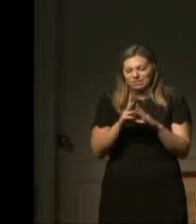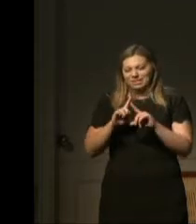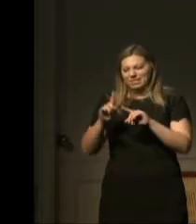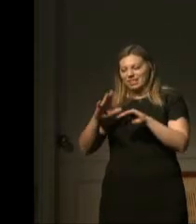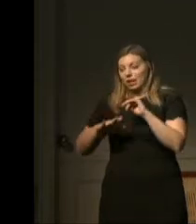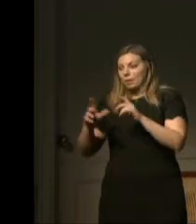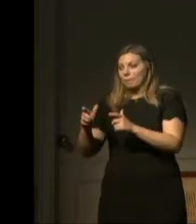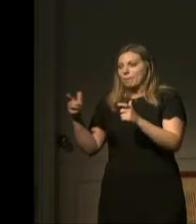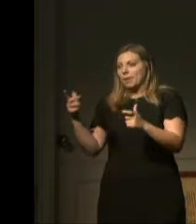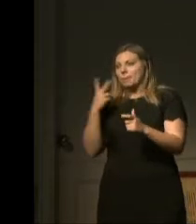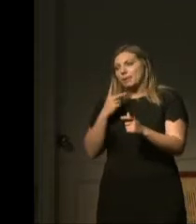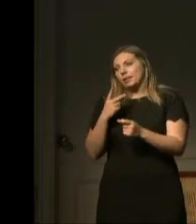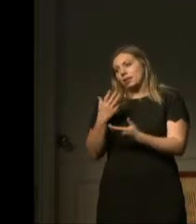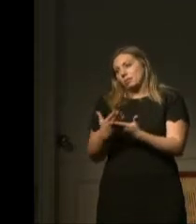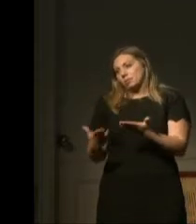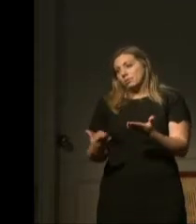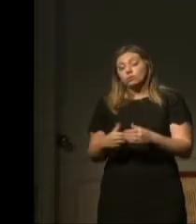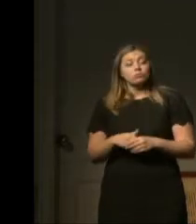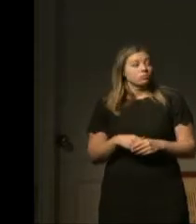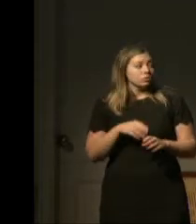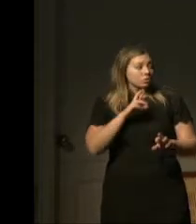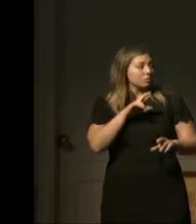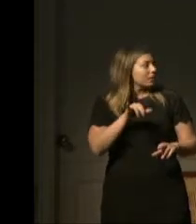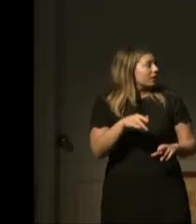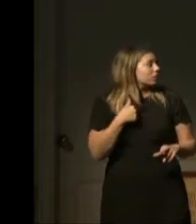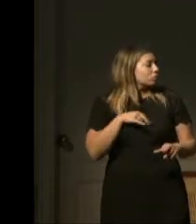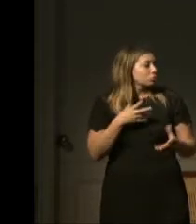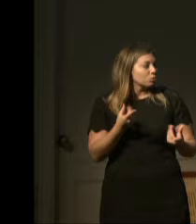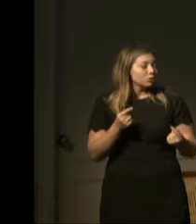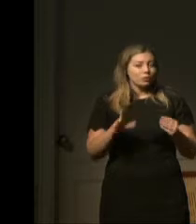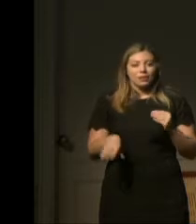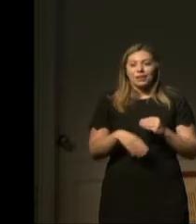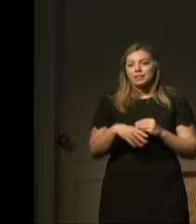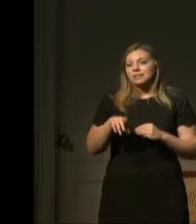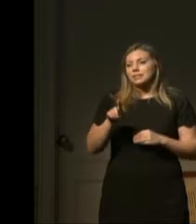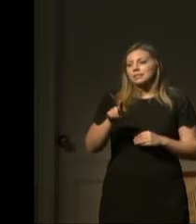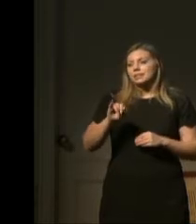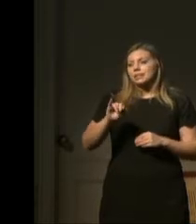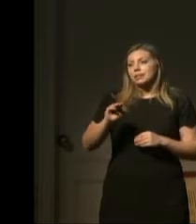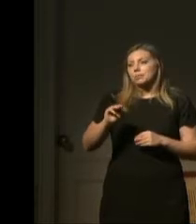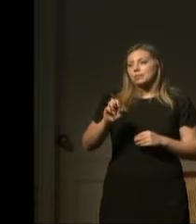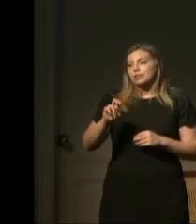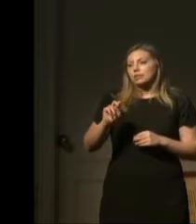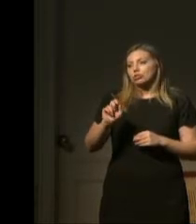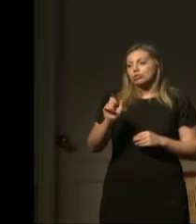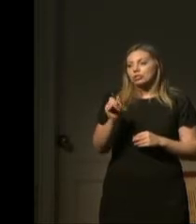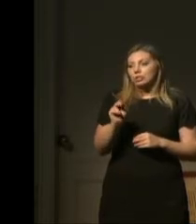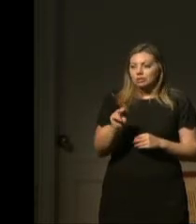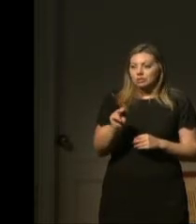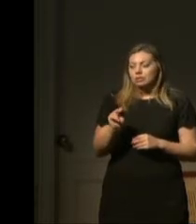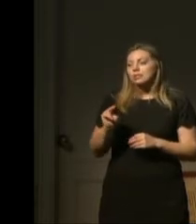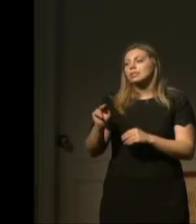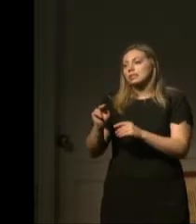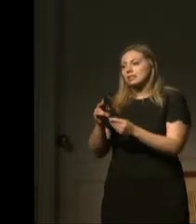pink object. So in response to this, we added dimension data to our data set.